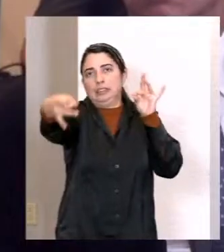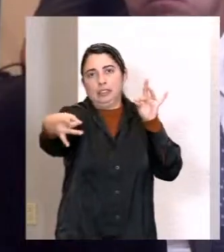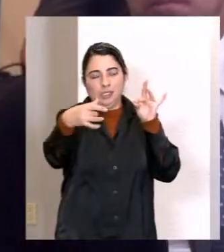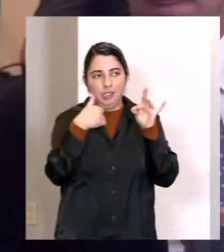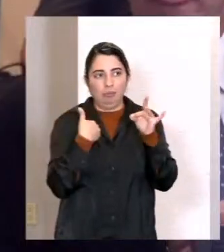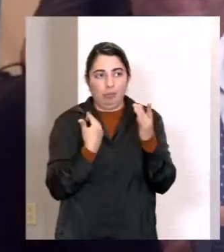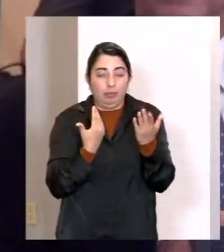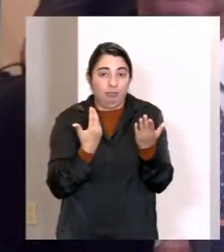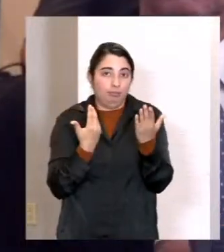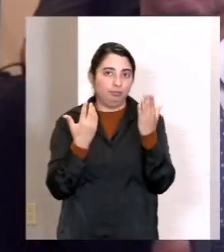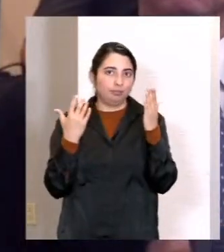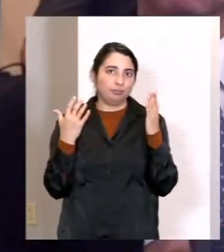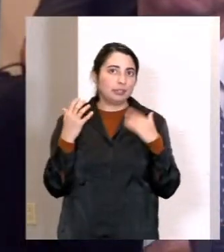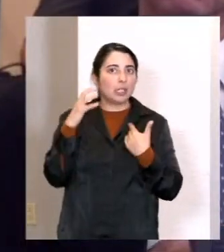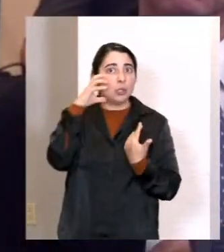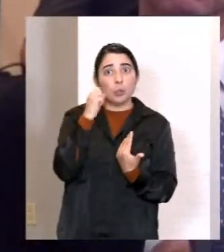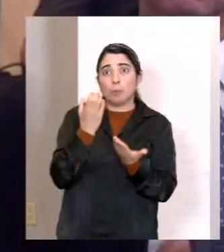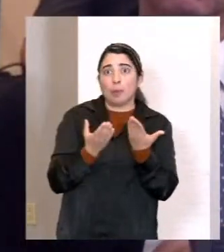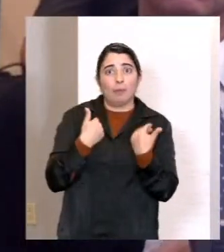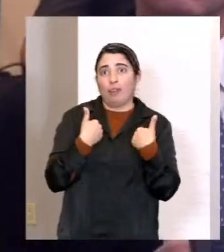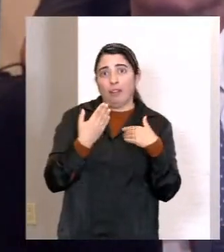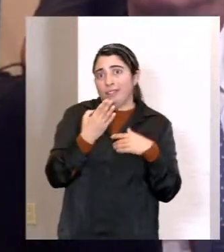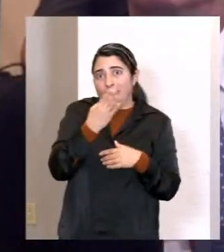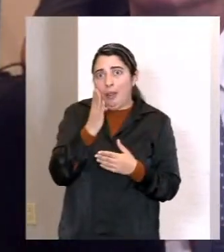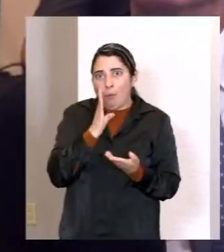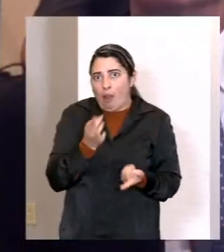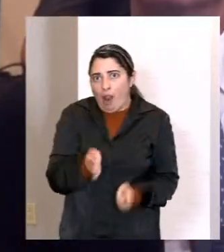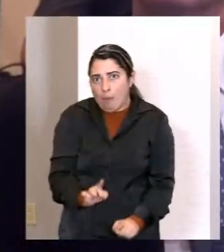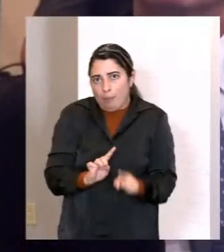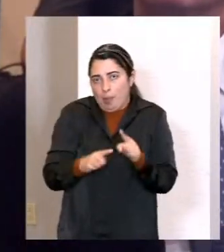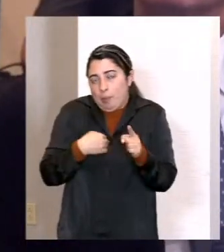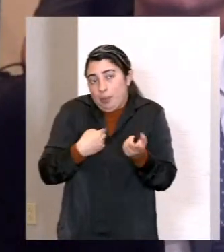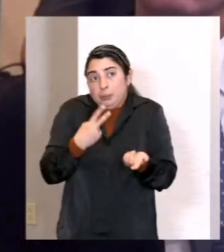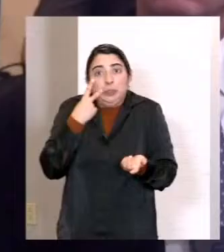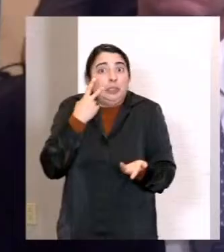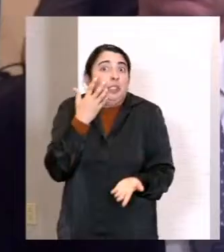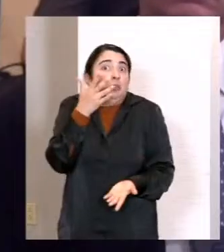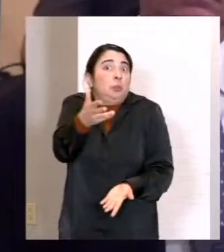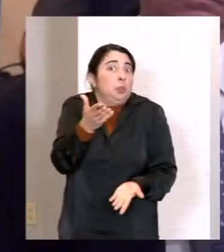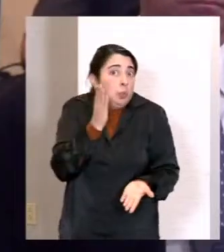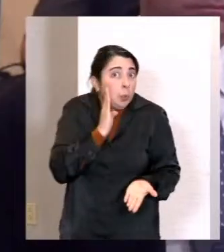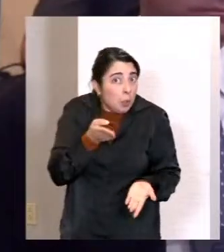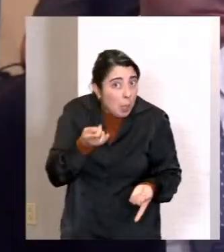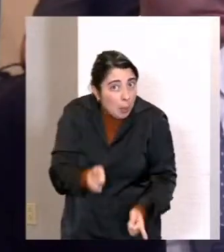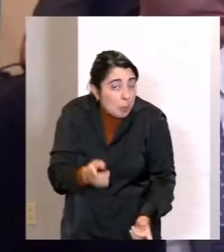going to happen, or will one day happen, but who knows when. But